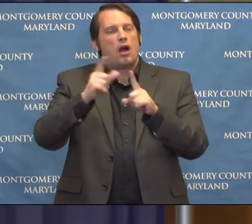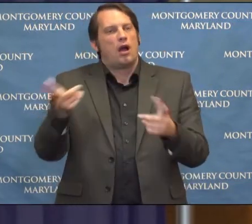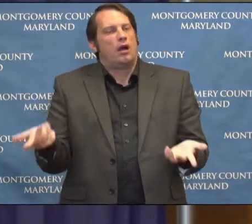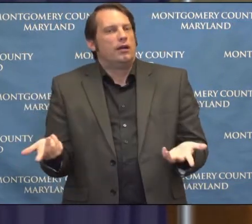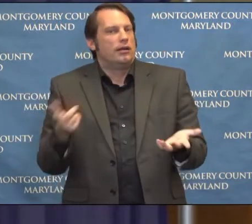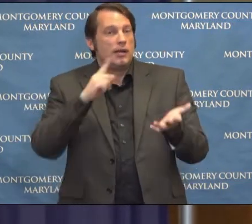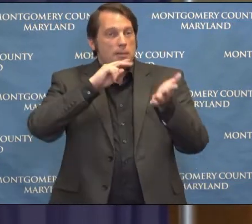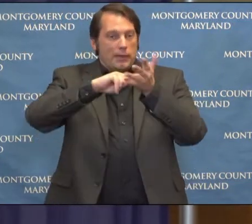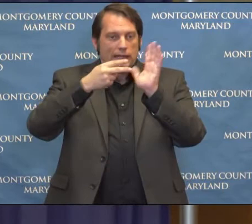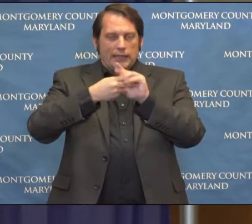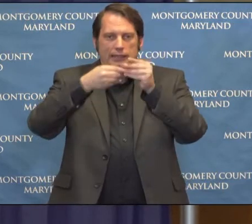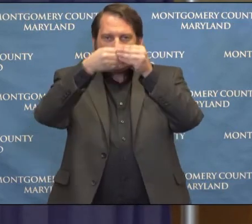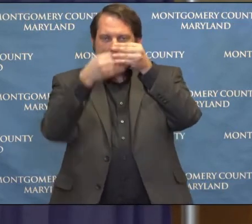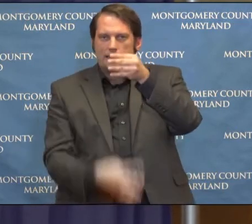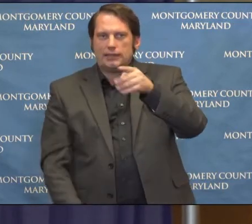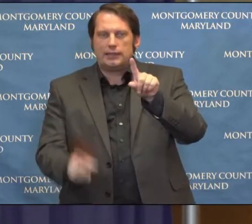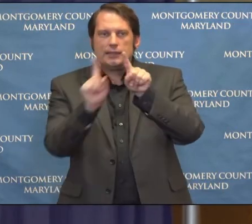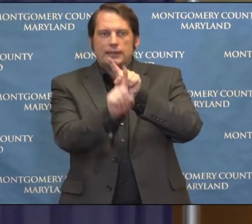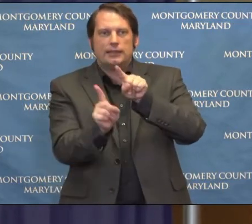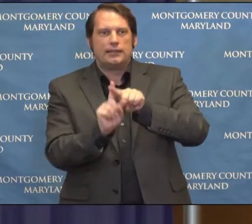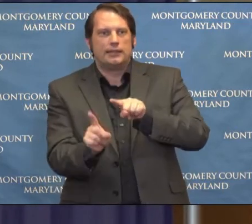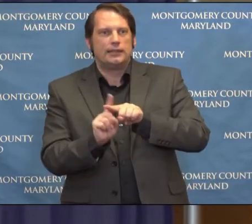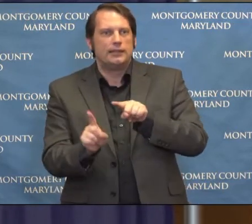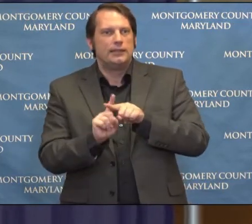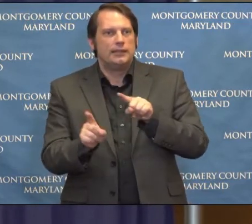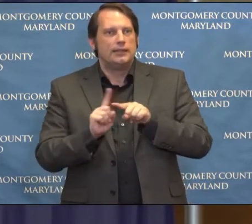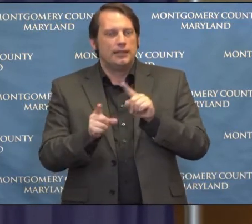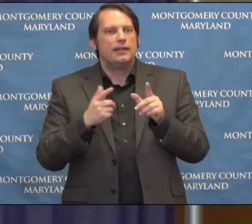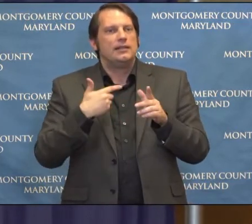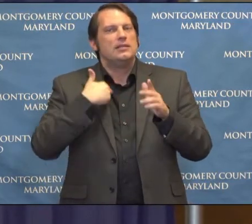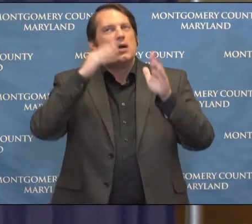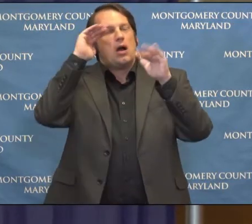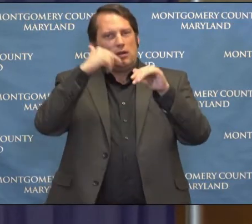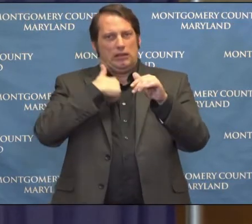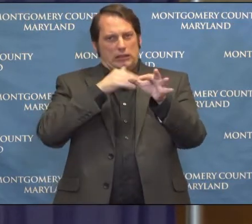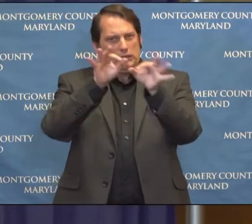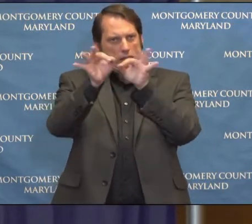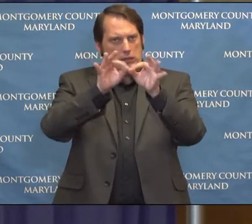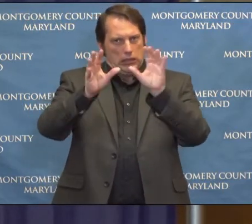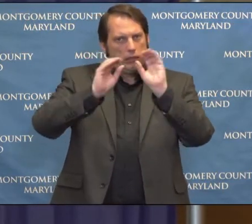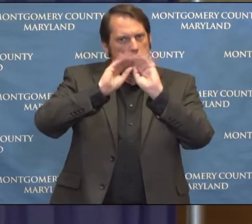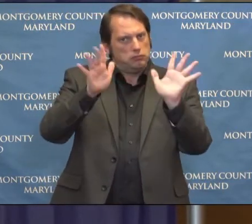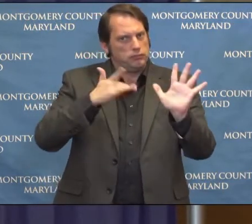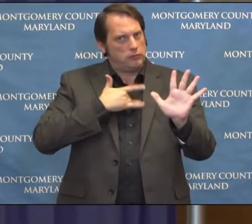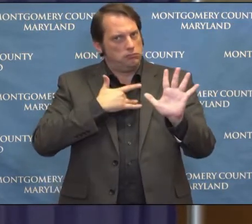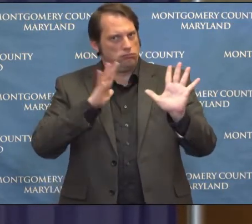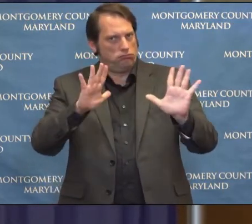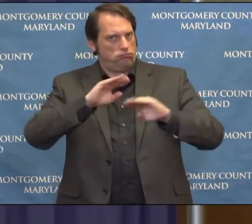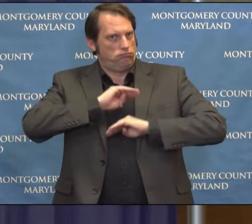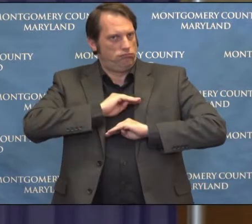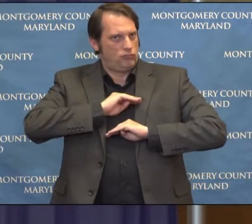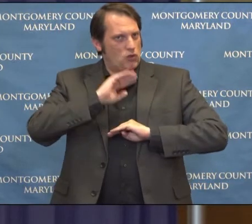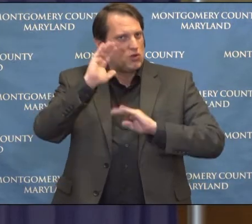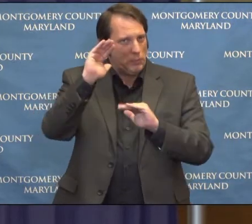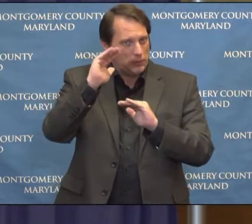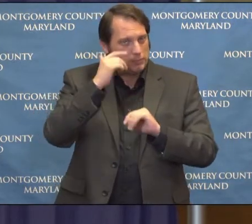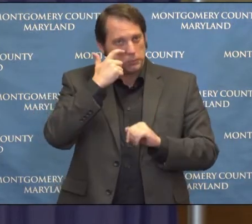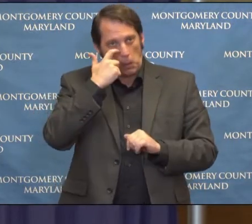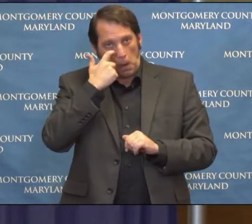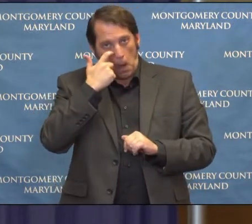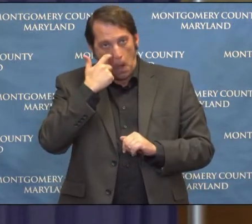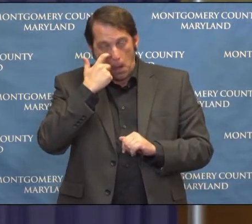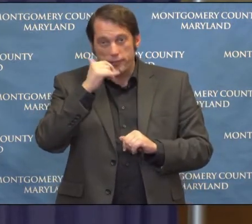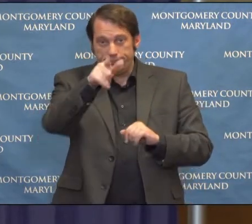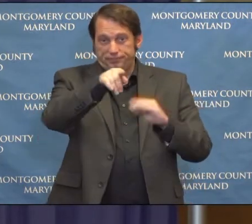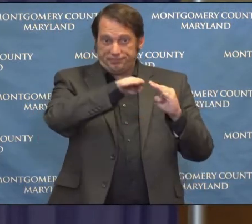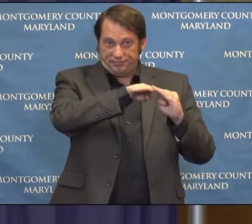a good enough job explaining them so you understand when they're thrown out on TV. So peak refers to, if you can think of it this